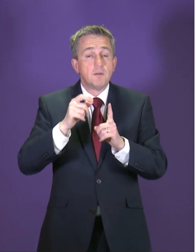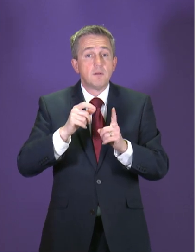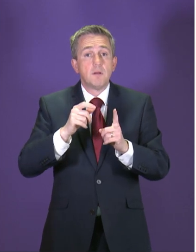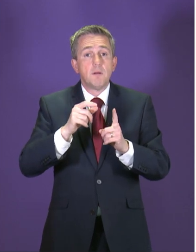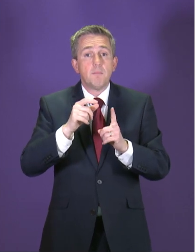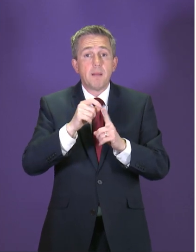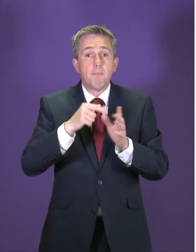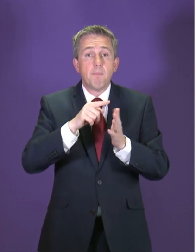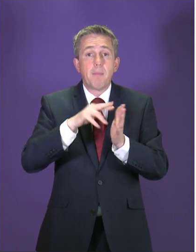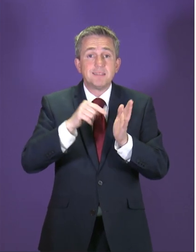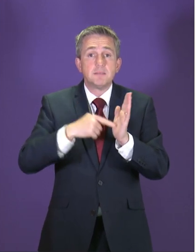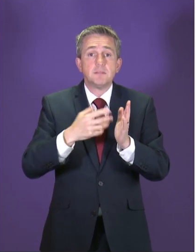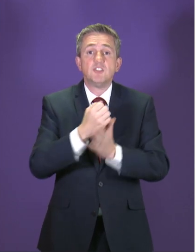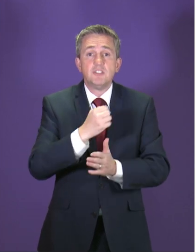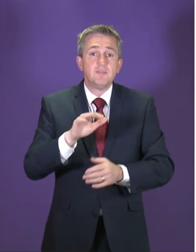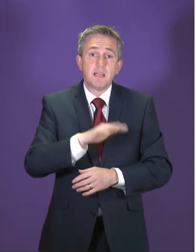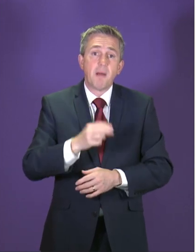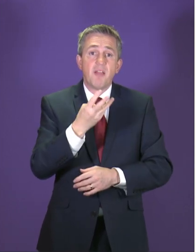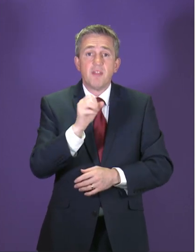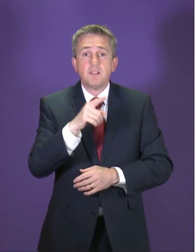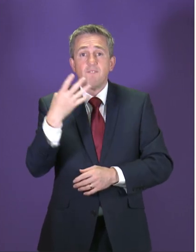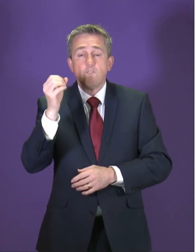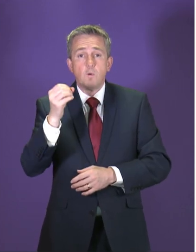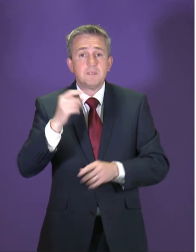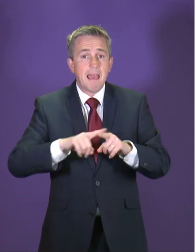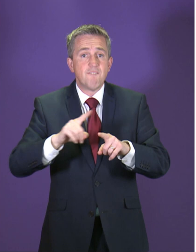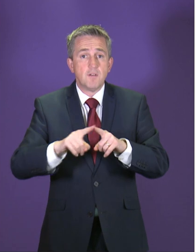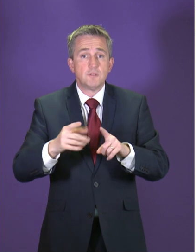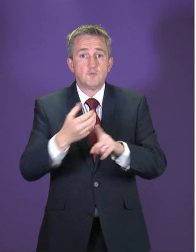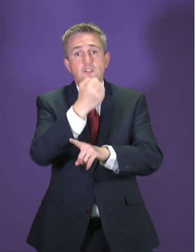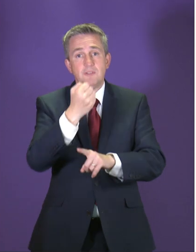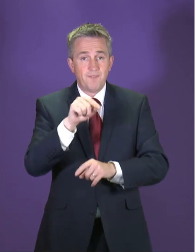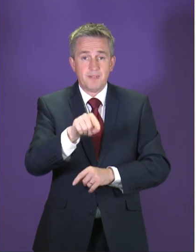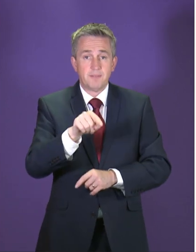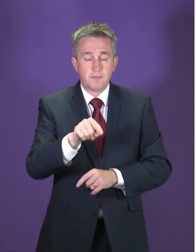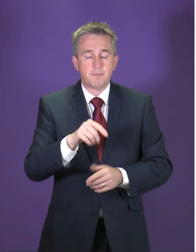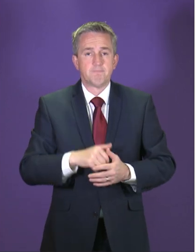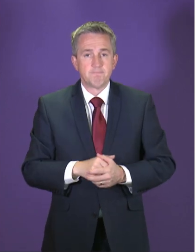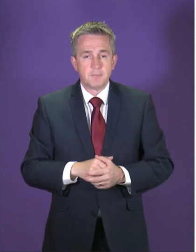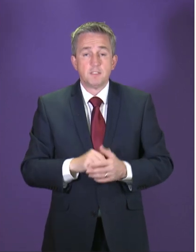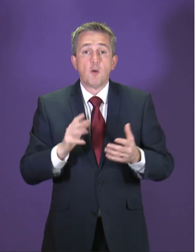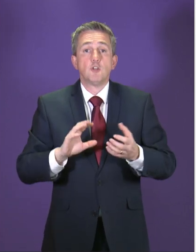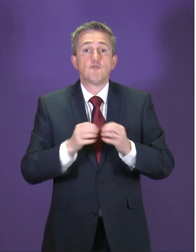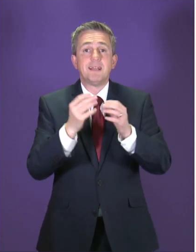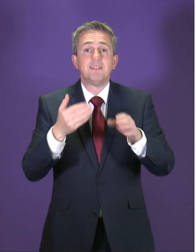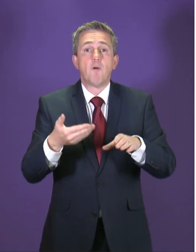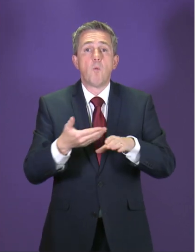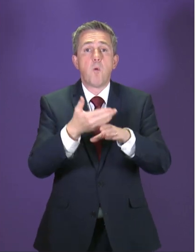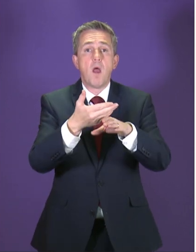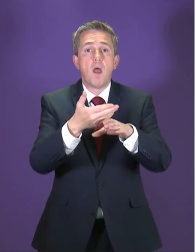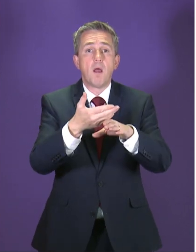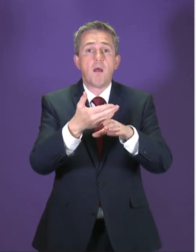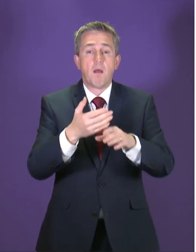39 failures or ended or aborted projects. Creative work entails failure and